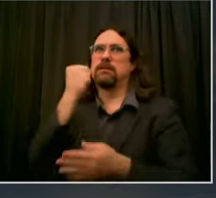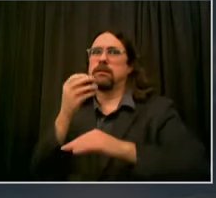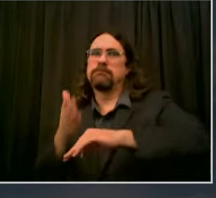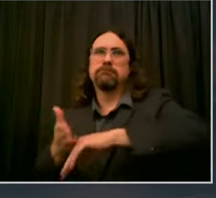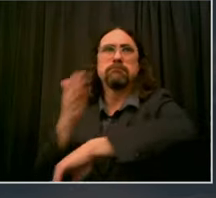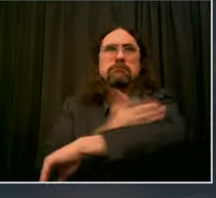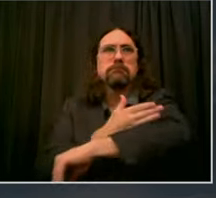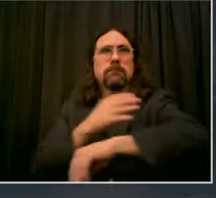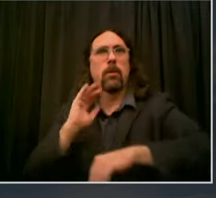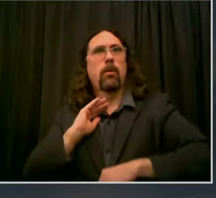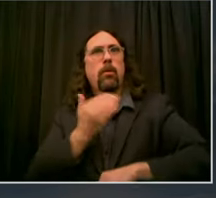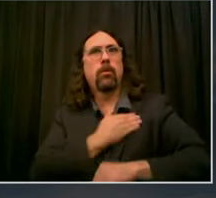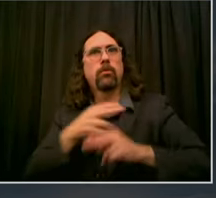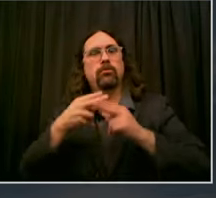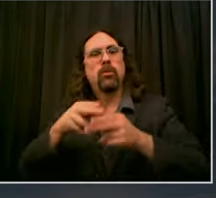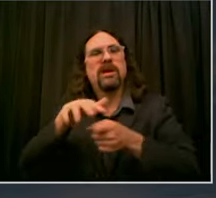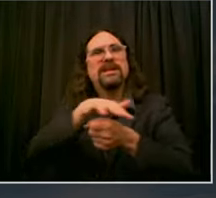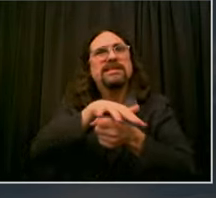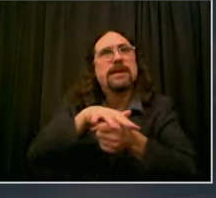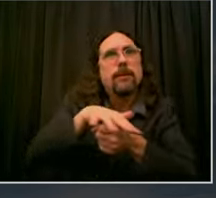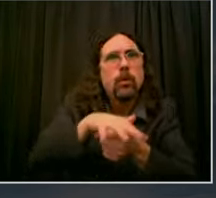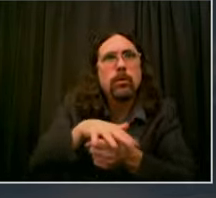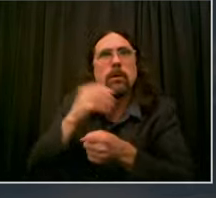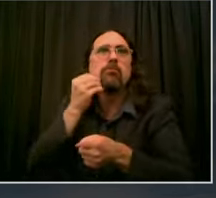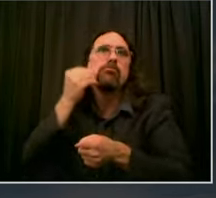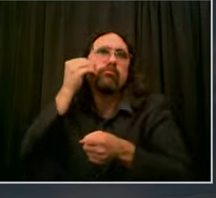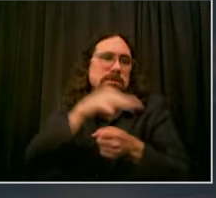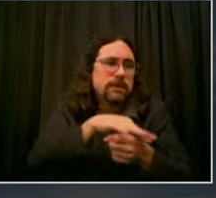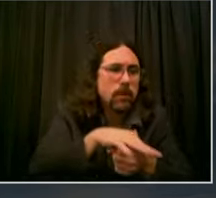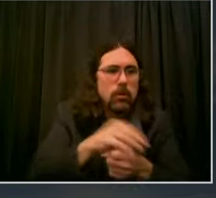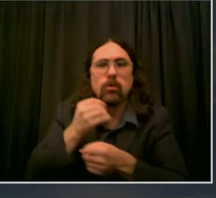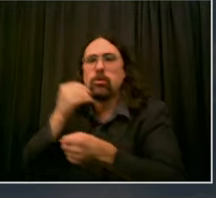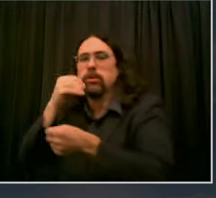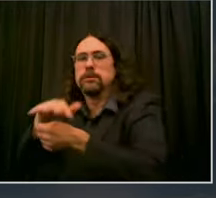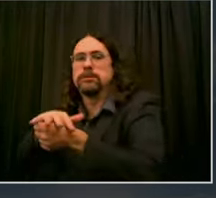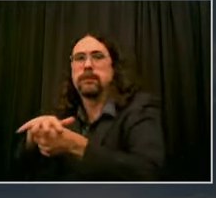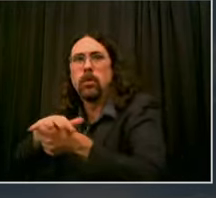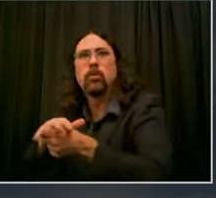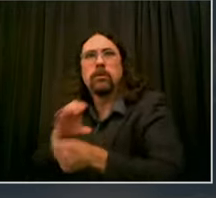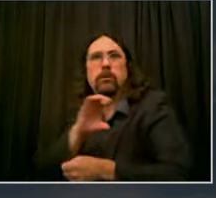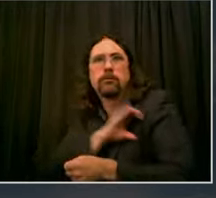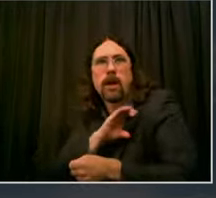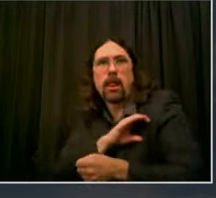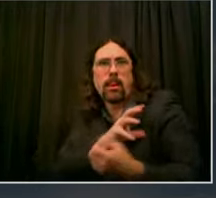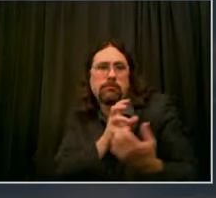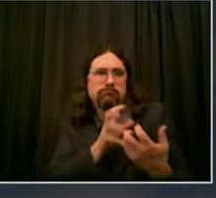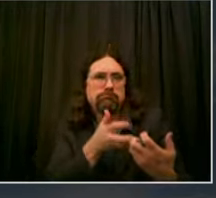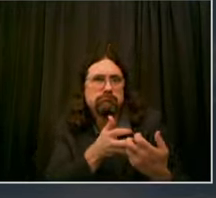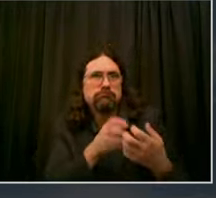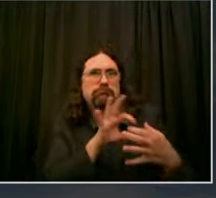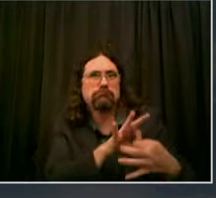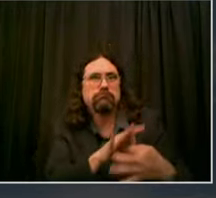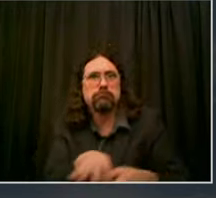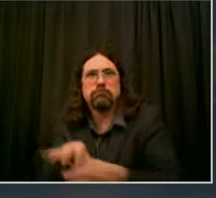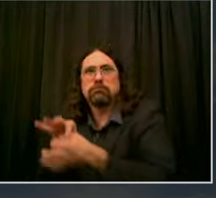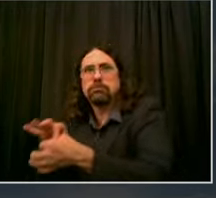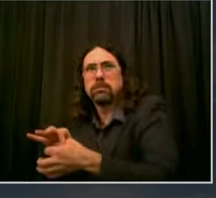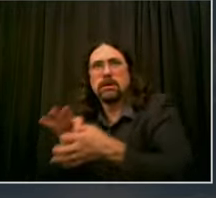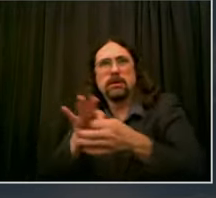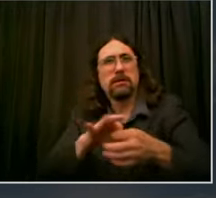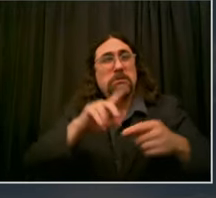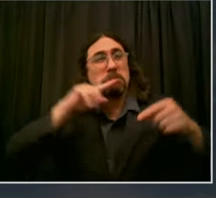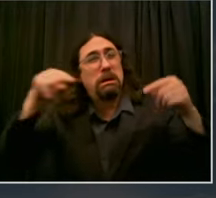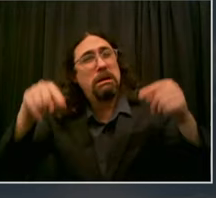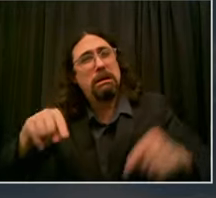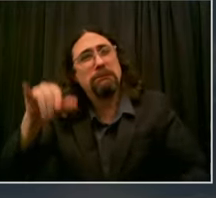to police commissioner and believe wholeheartedly is that we have an incredible opportunity here to really reach down and to further neighborhood